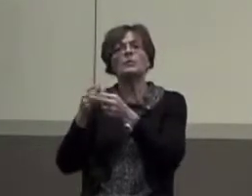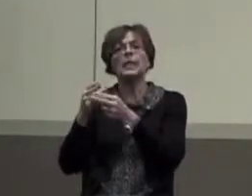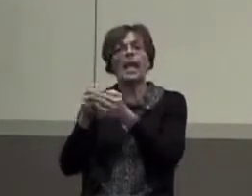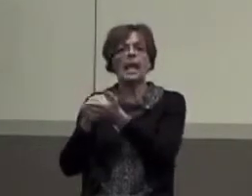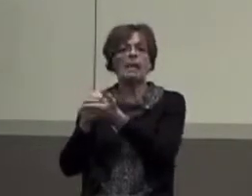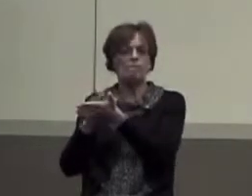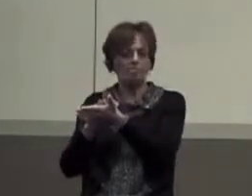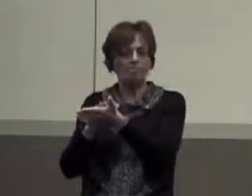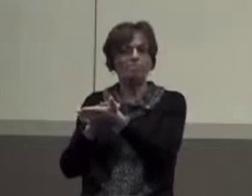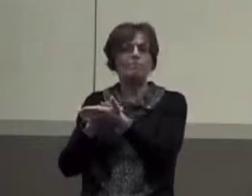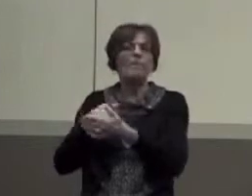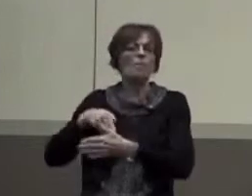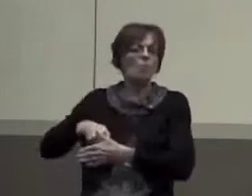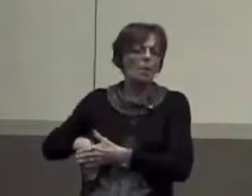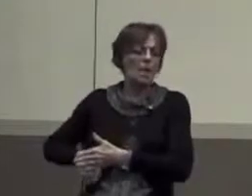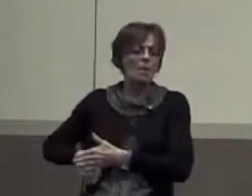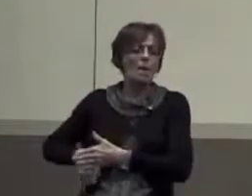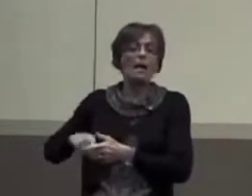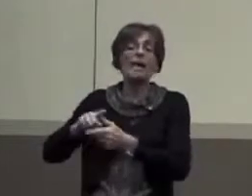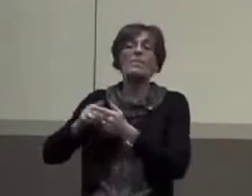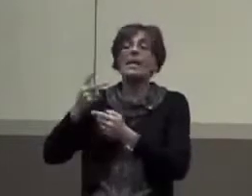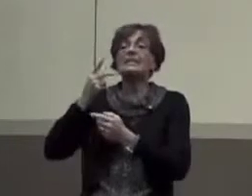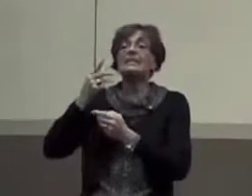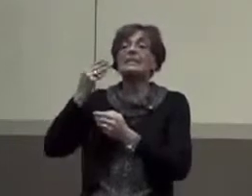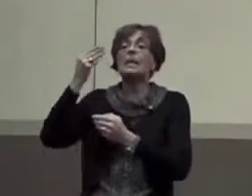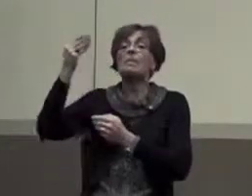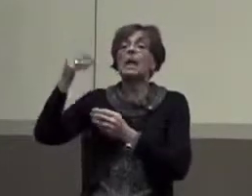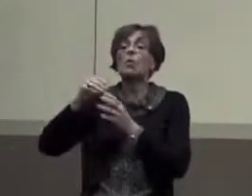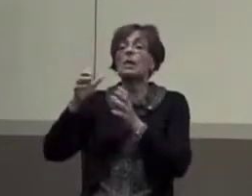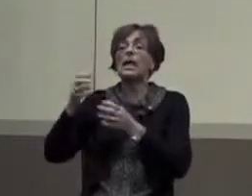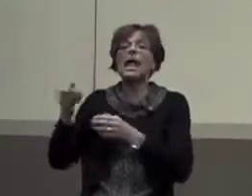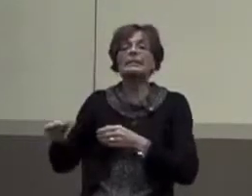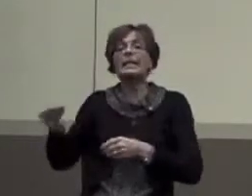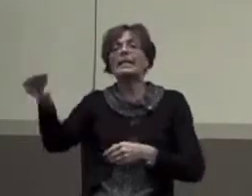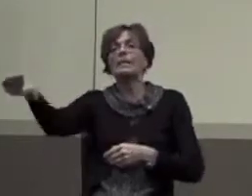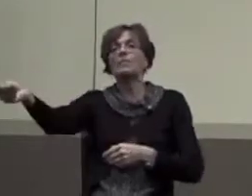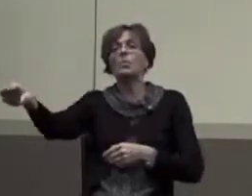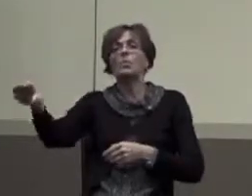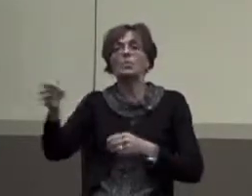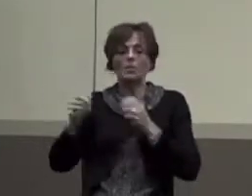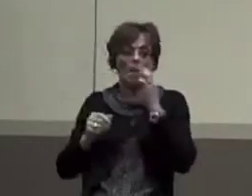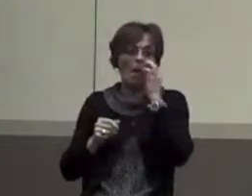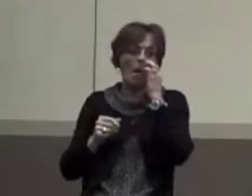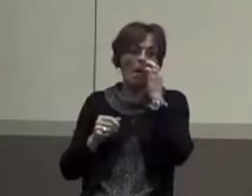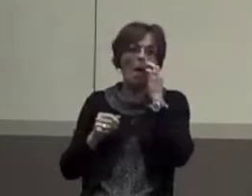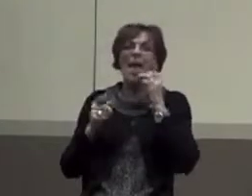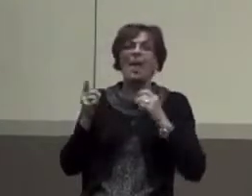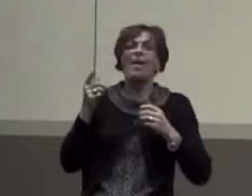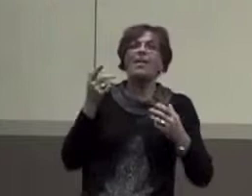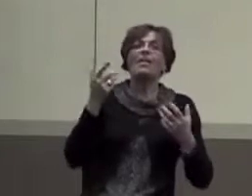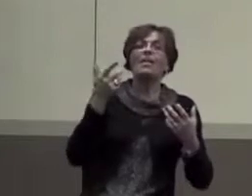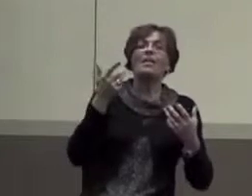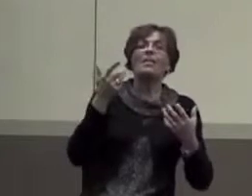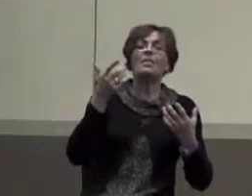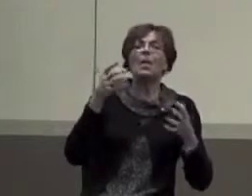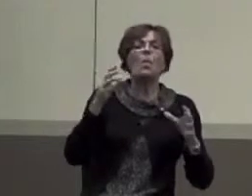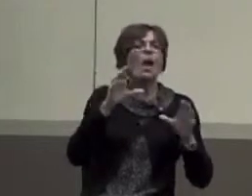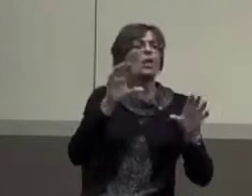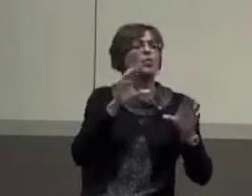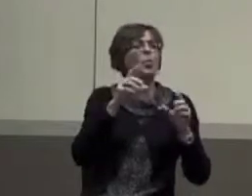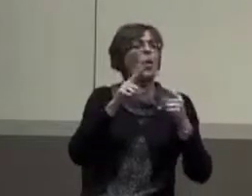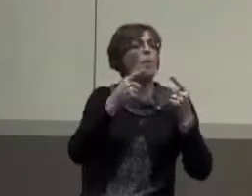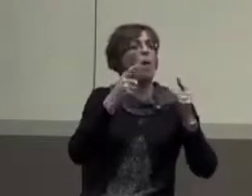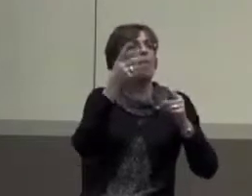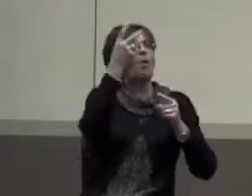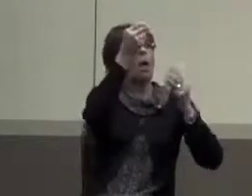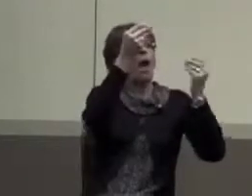them in our classroom area, because they know the students don't want to get it out in the mainstream because it's not a school-wide thing, it's just Okay. a program thing.